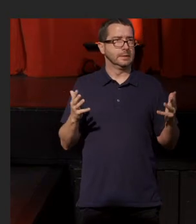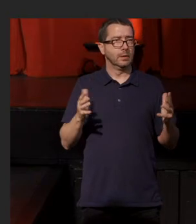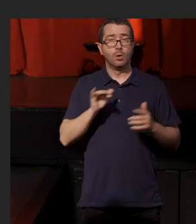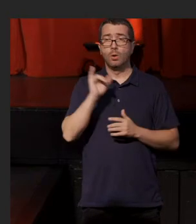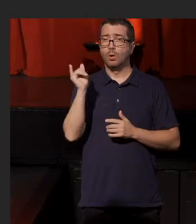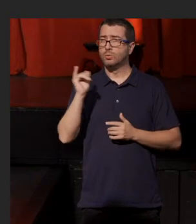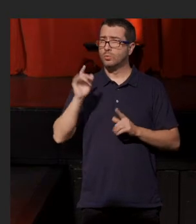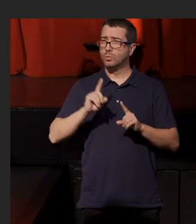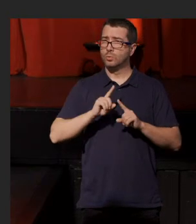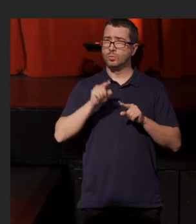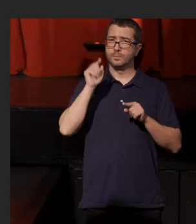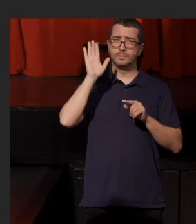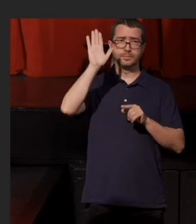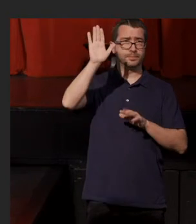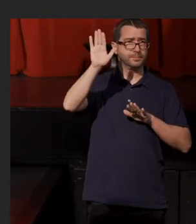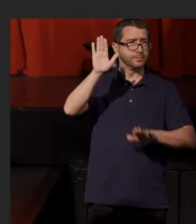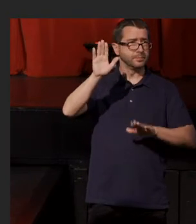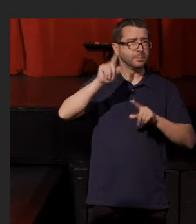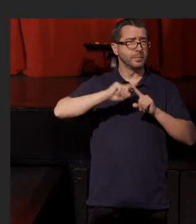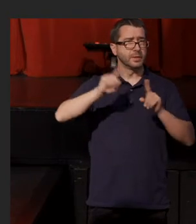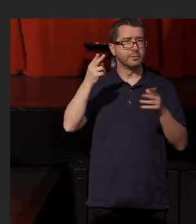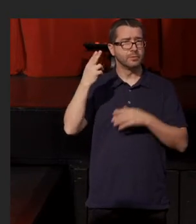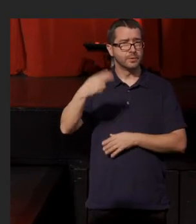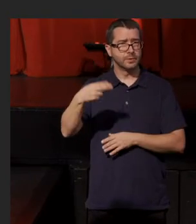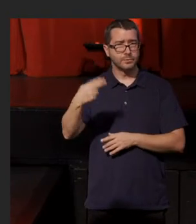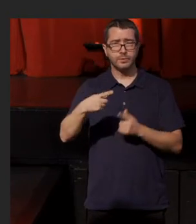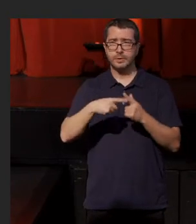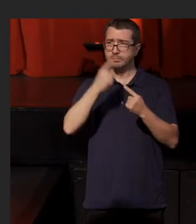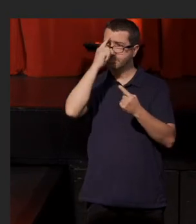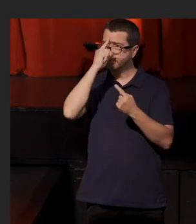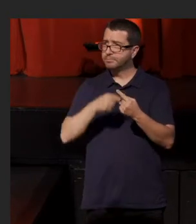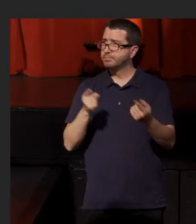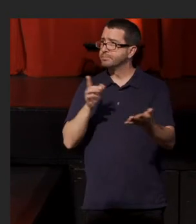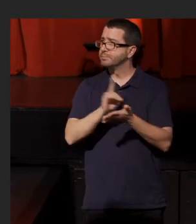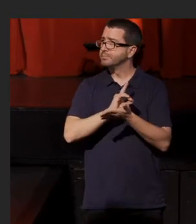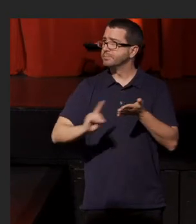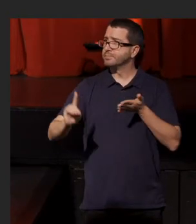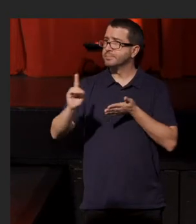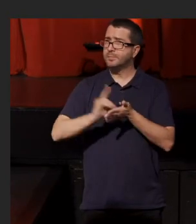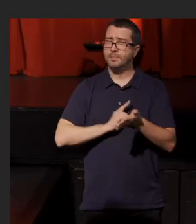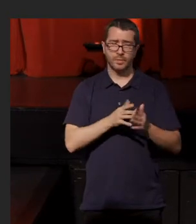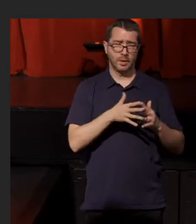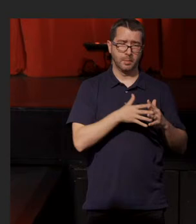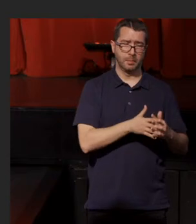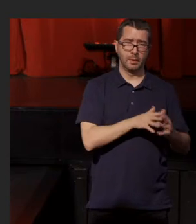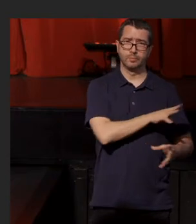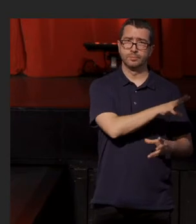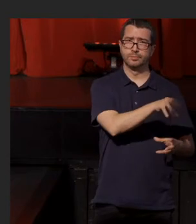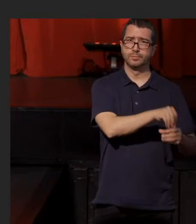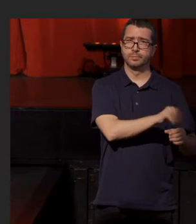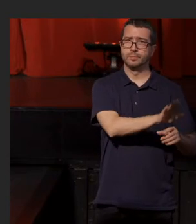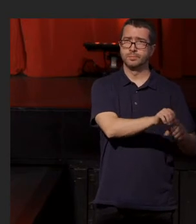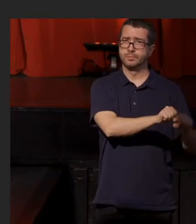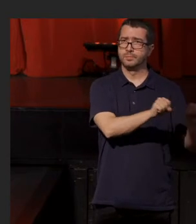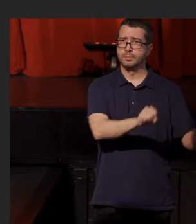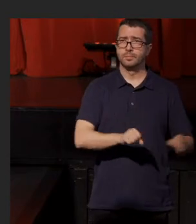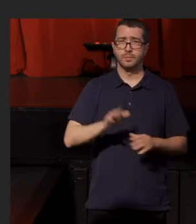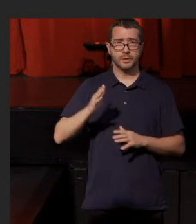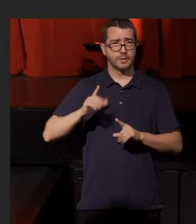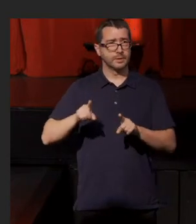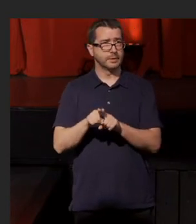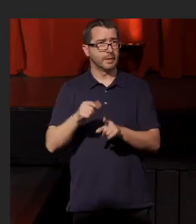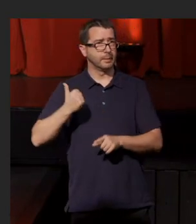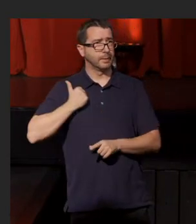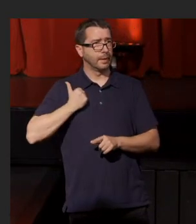of discrimination that are built into the American system versus the Canadian system. And I am in no way saying there isn't discrimination in Canada,